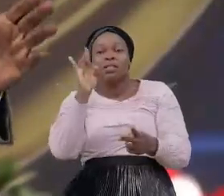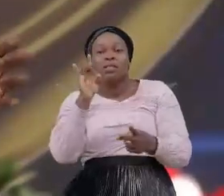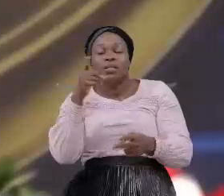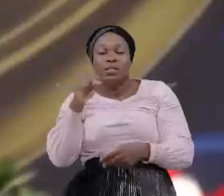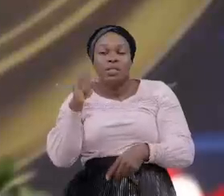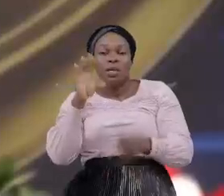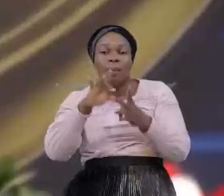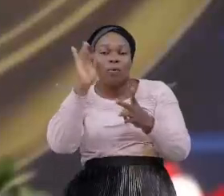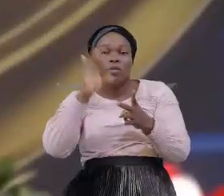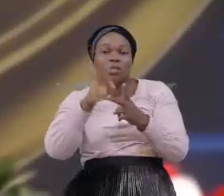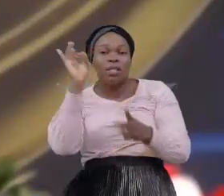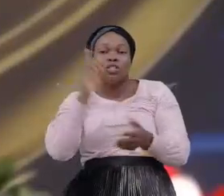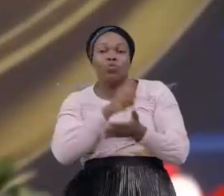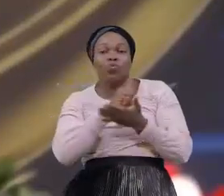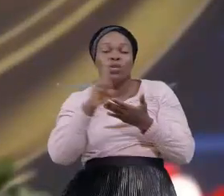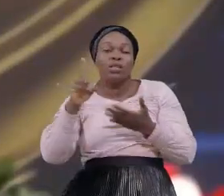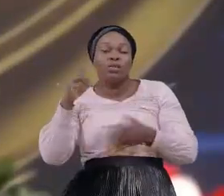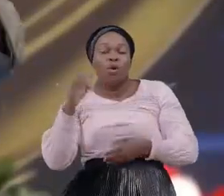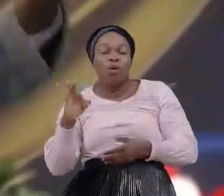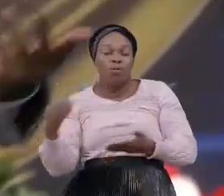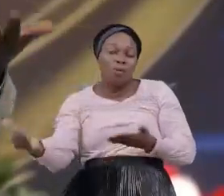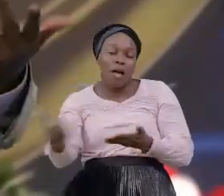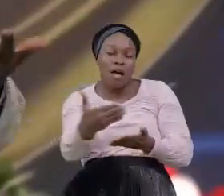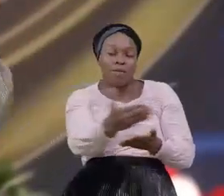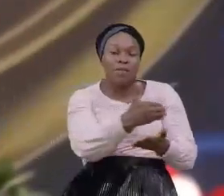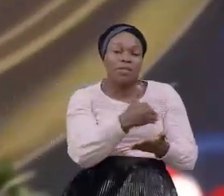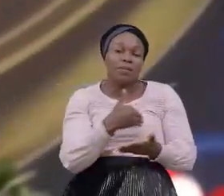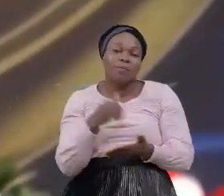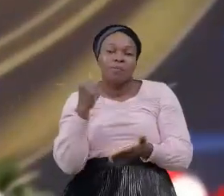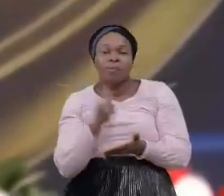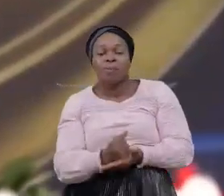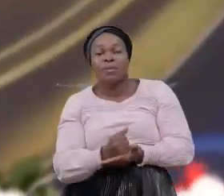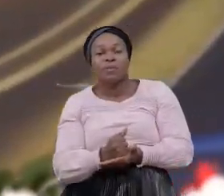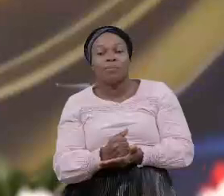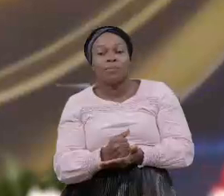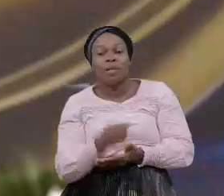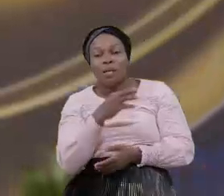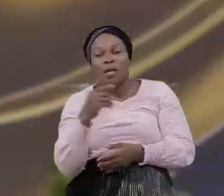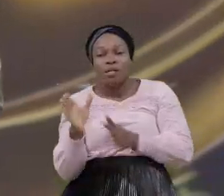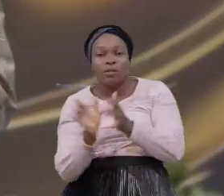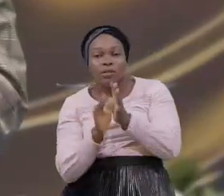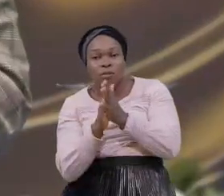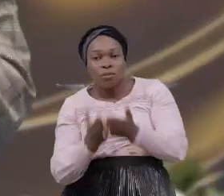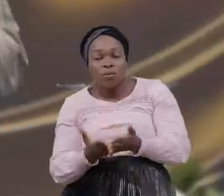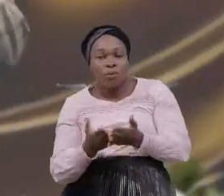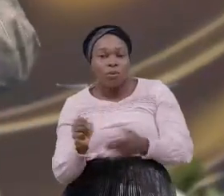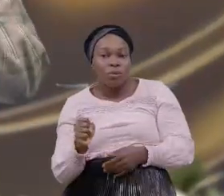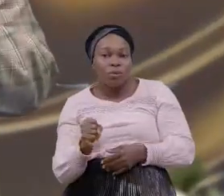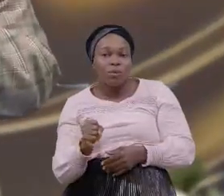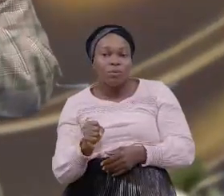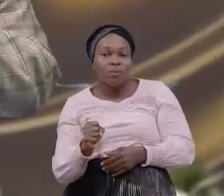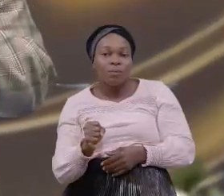appointed weeks of the harvest. In the scriptures, there are times weeks and days are used for years.